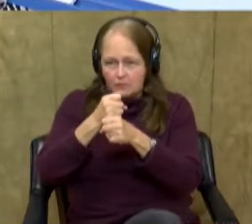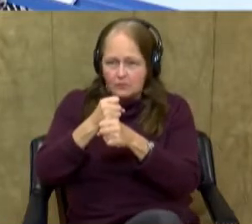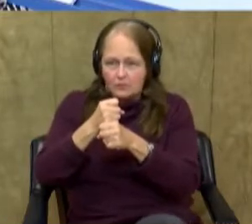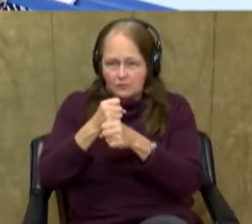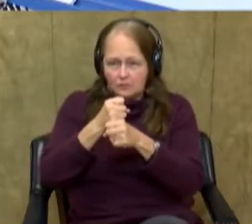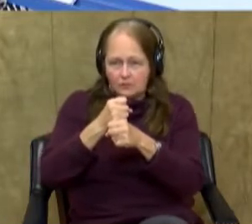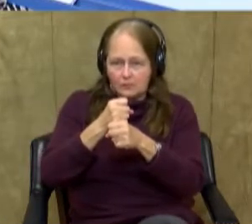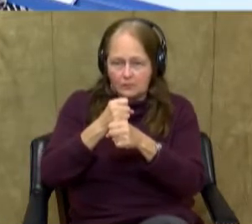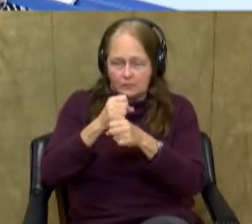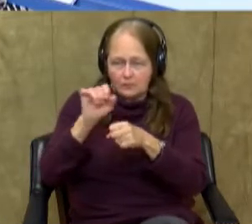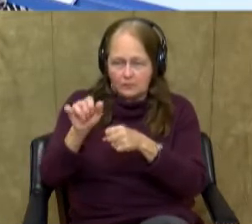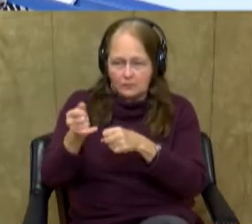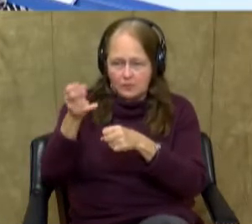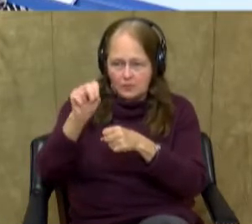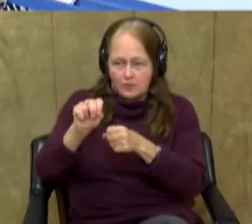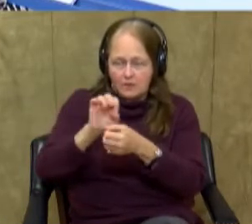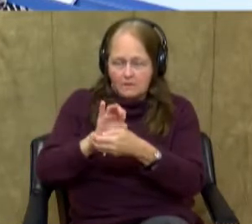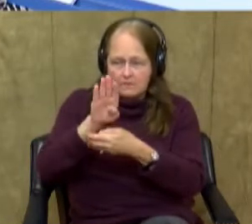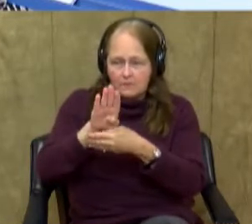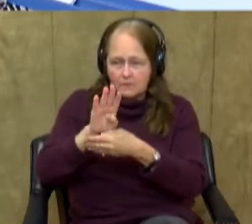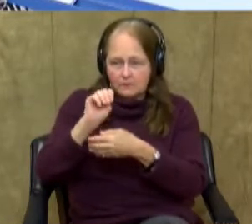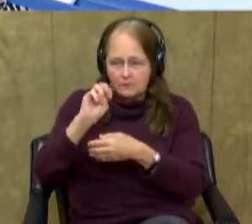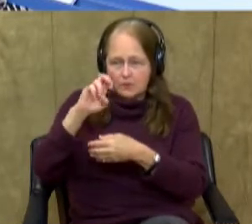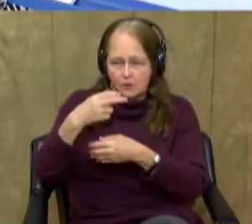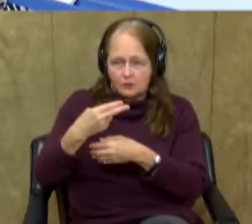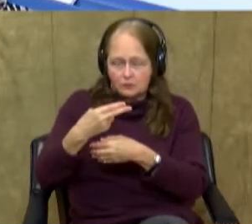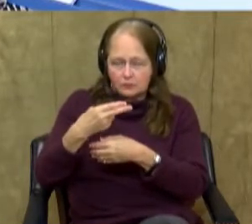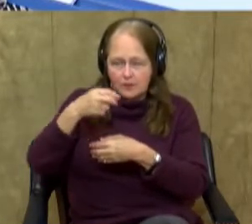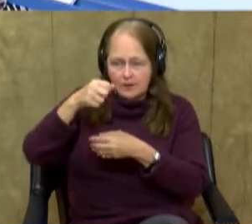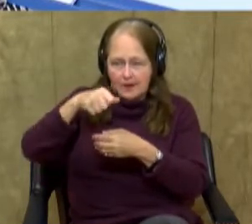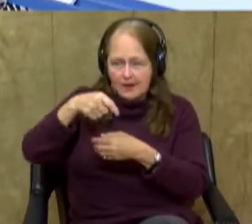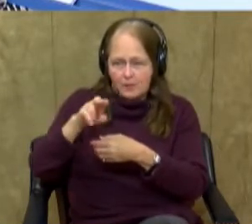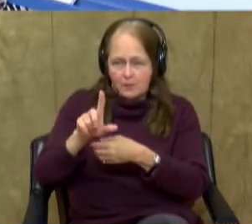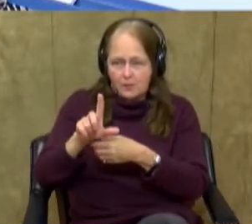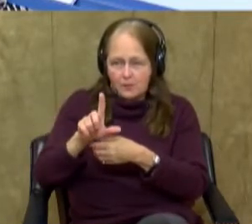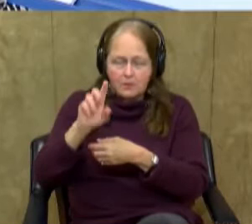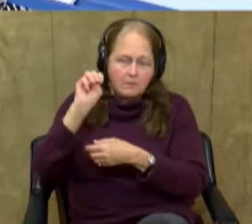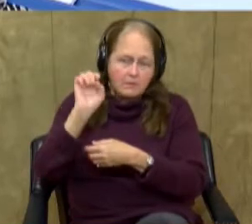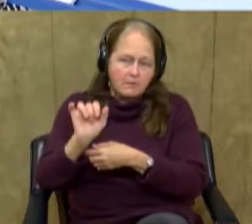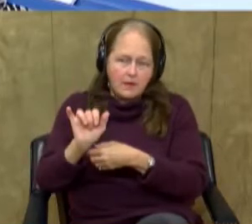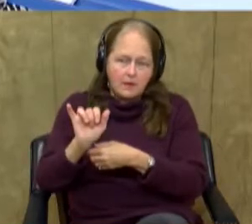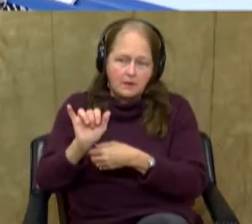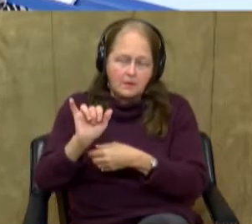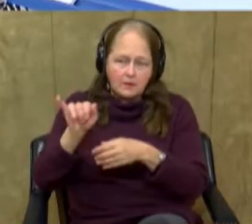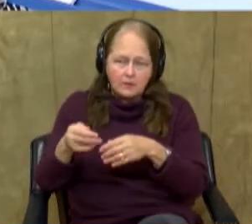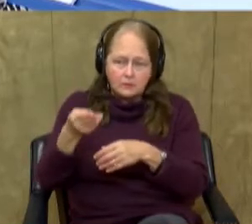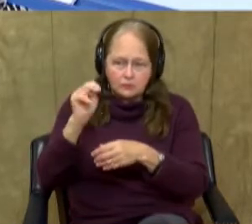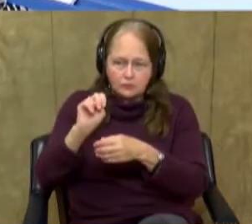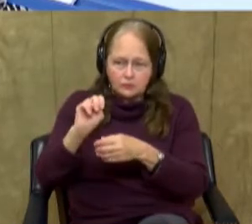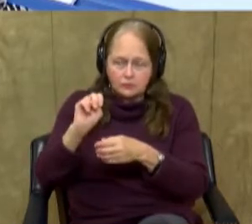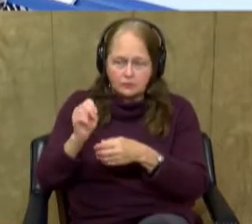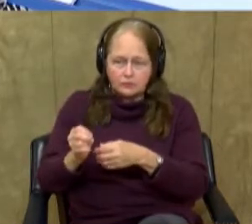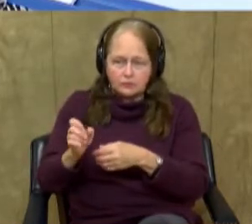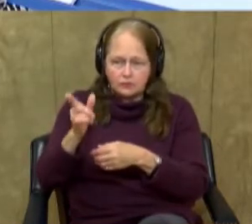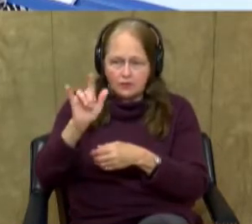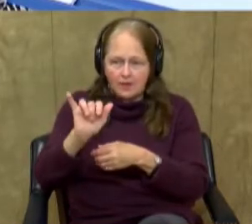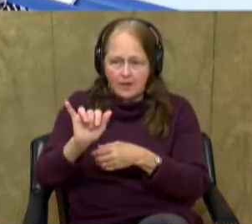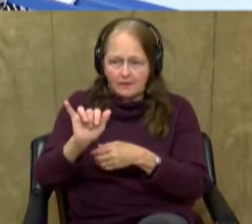go. January, February, March, April, May, June,